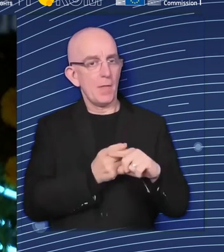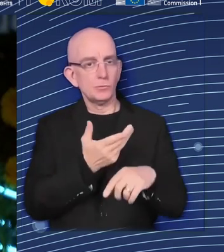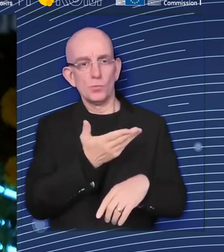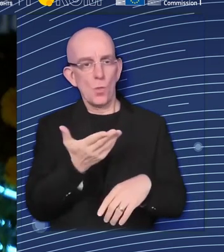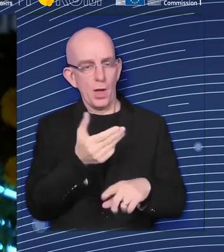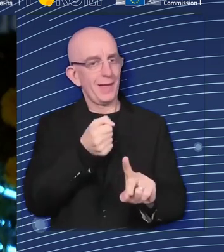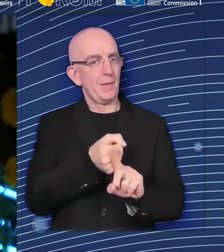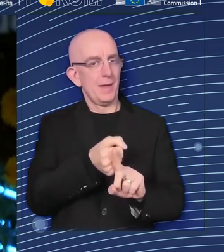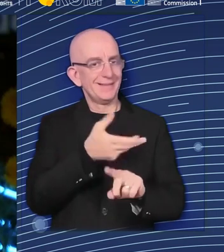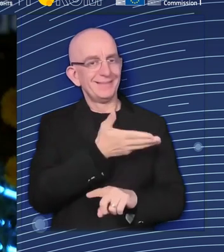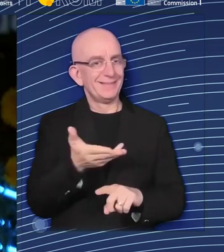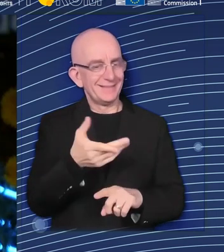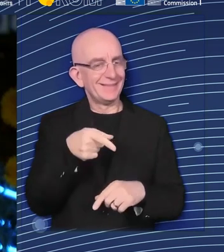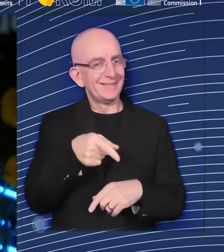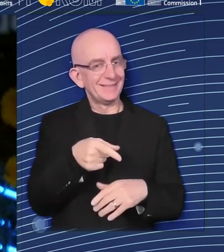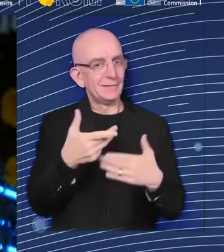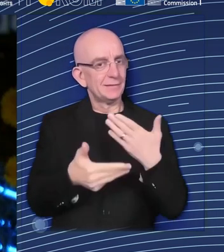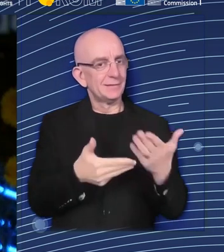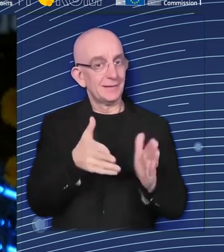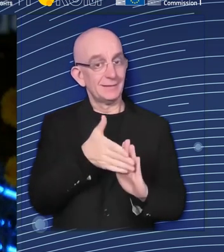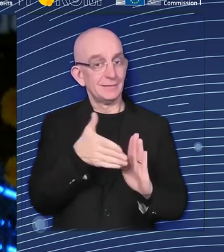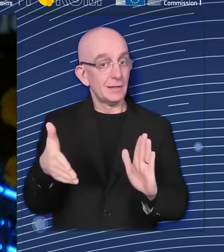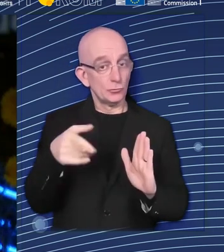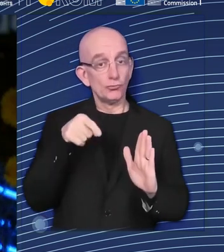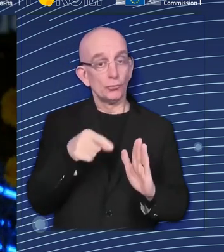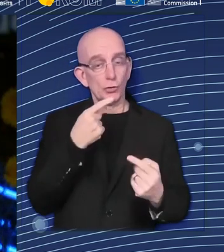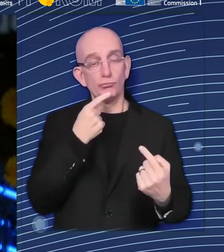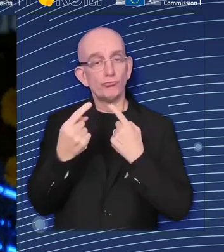including persons with disabilities, and providing